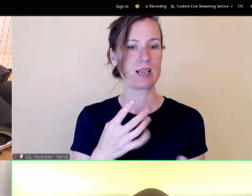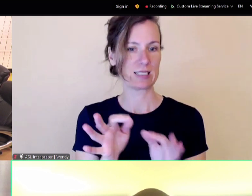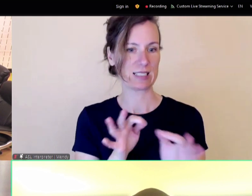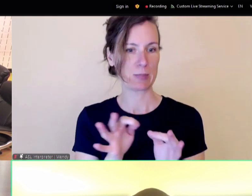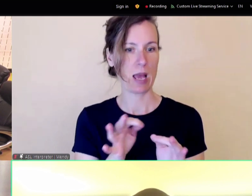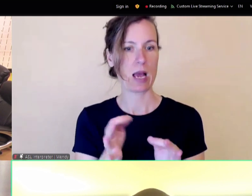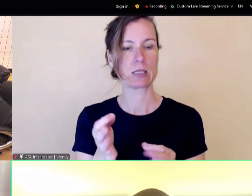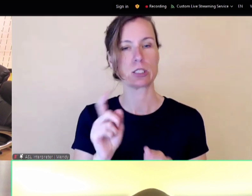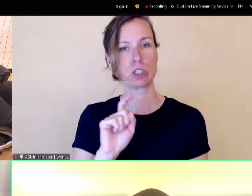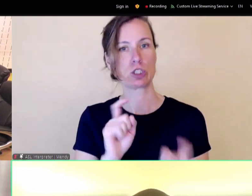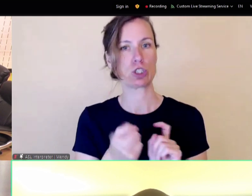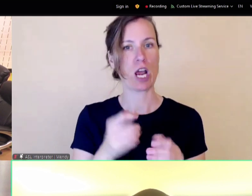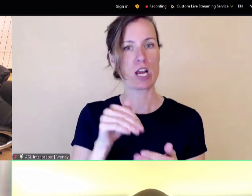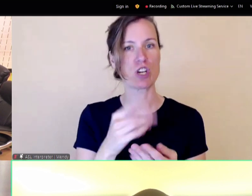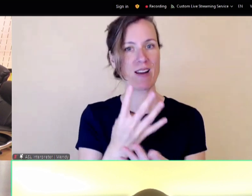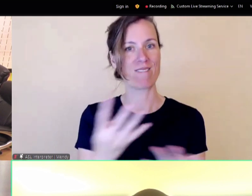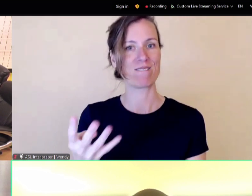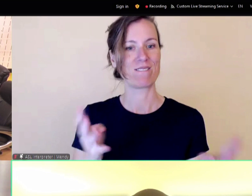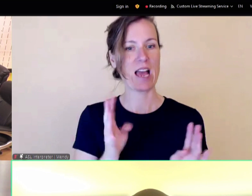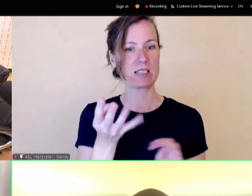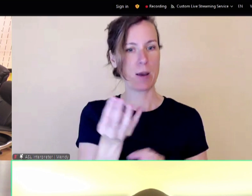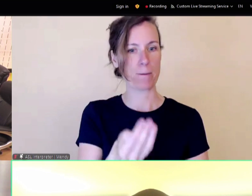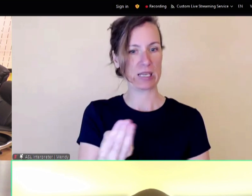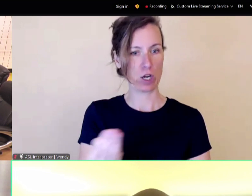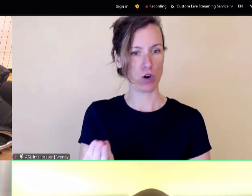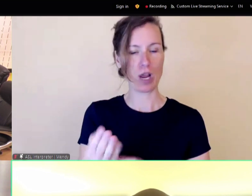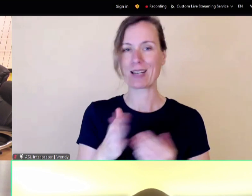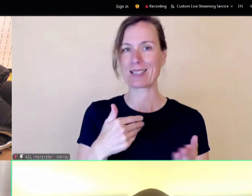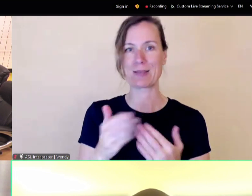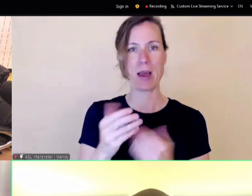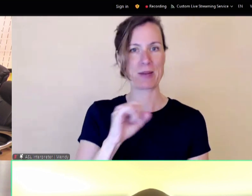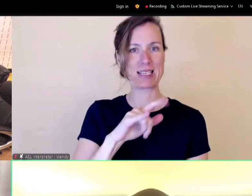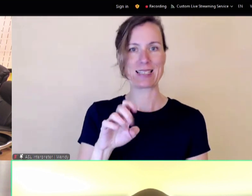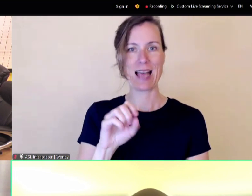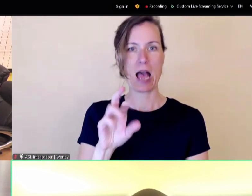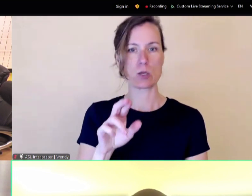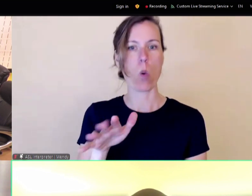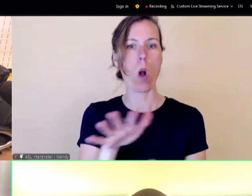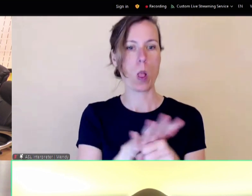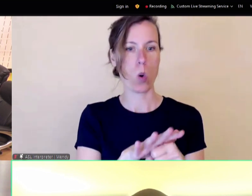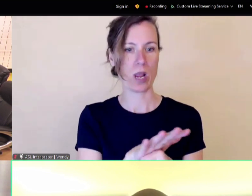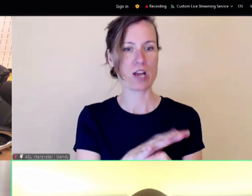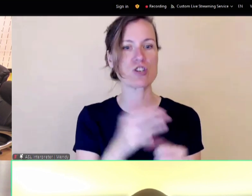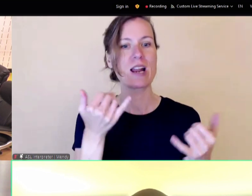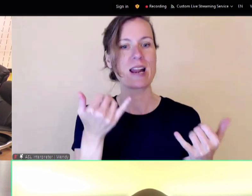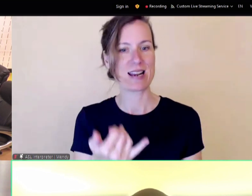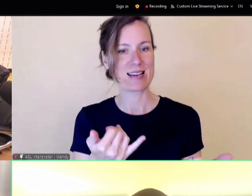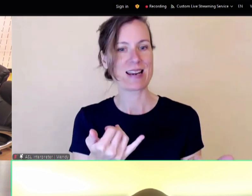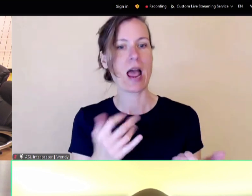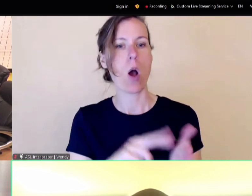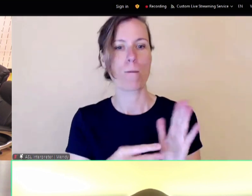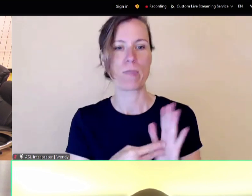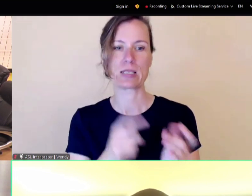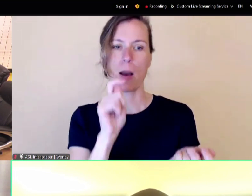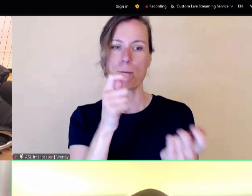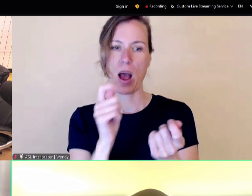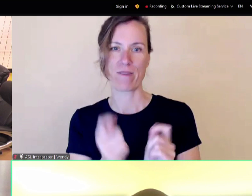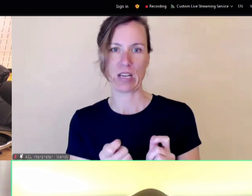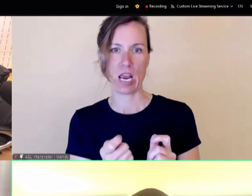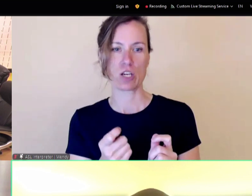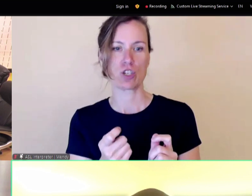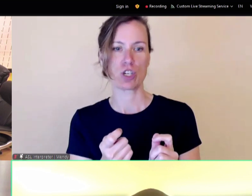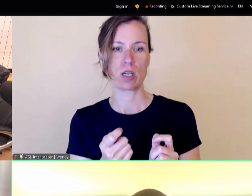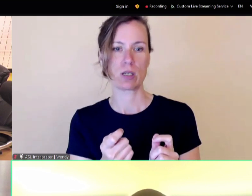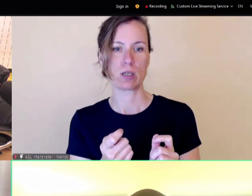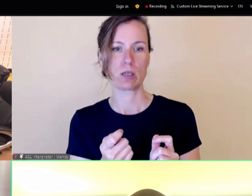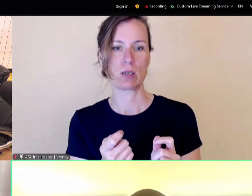size or location, now constitutes a modification subject to the special exception process.